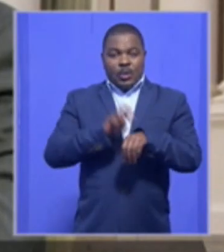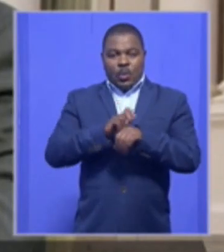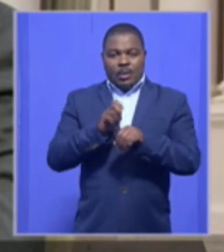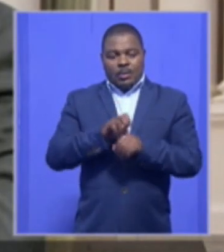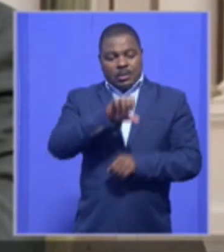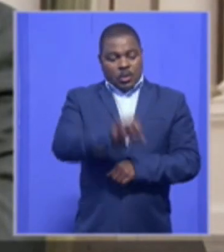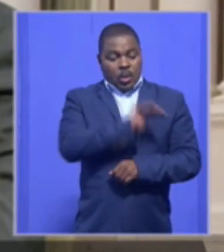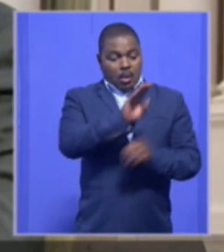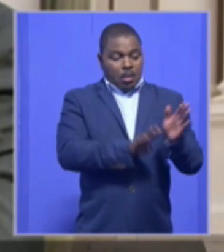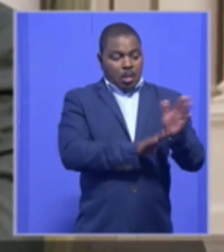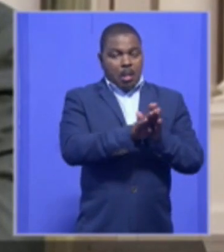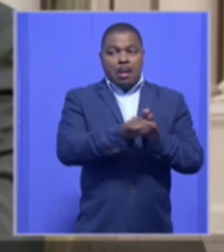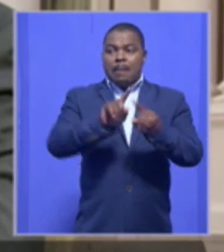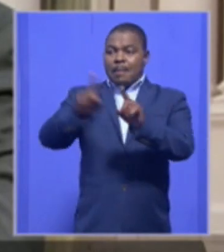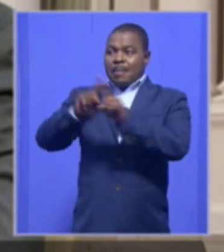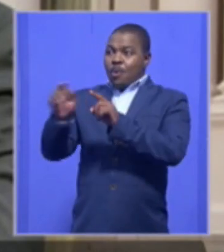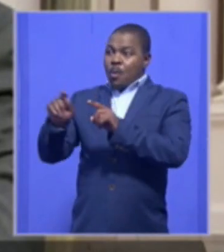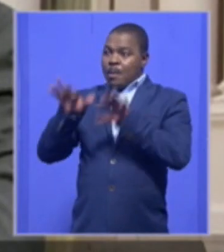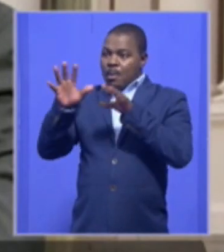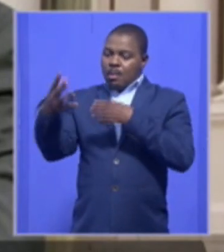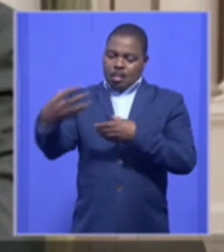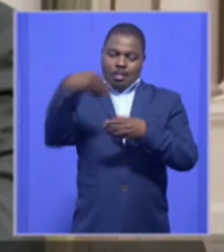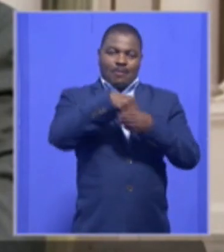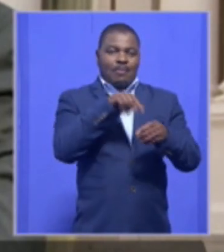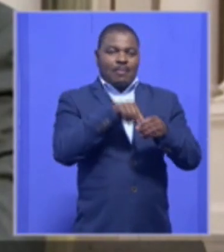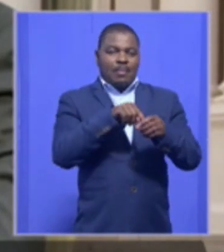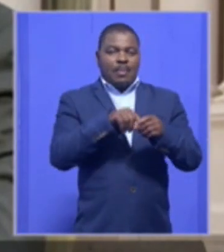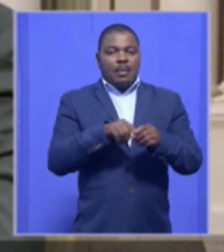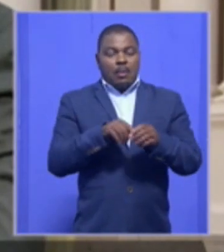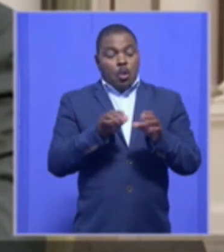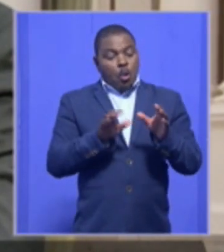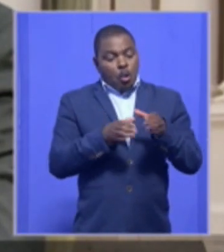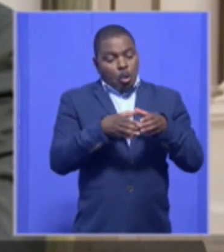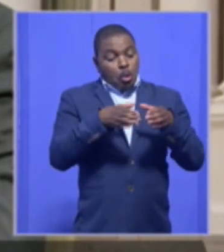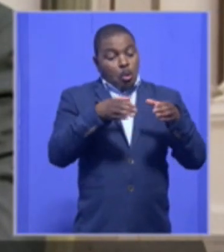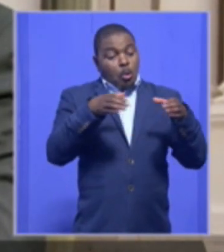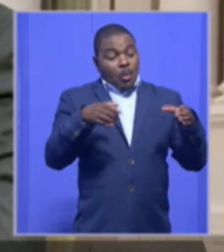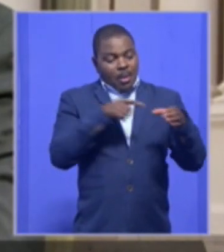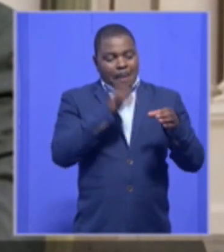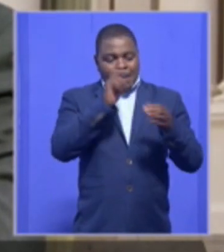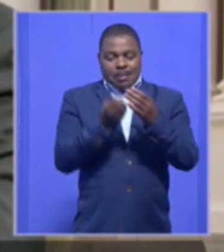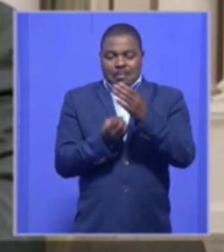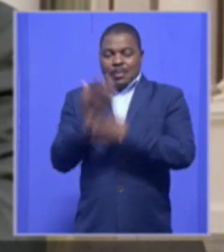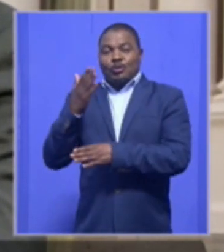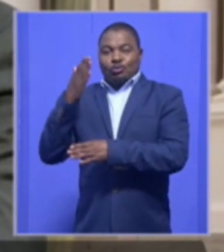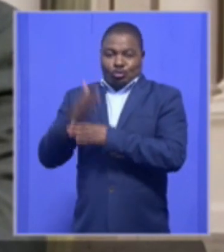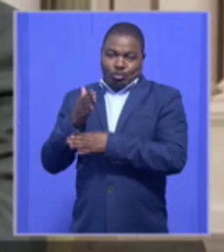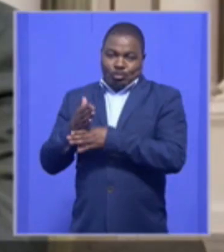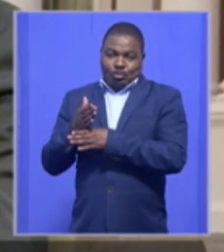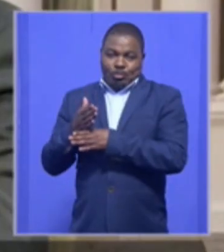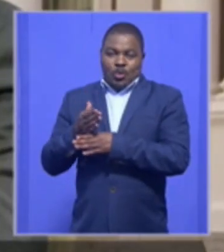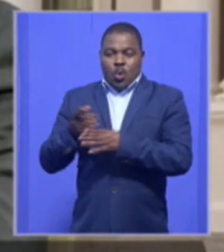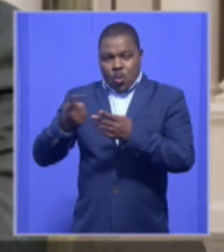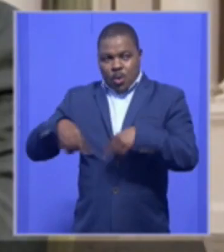growth. Inclusive growth, but the growth that creates jobs for people. We agreed.